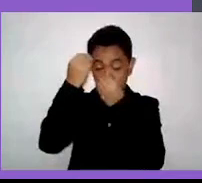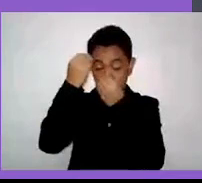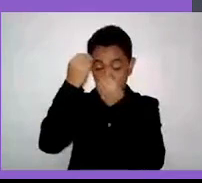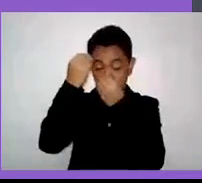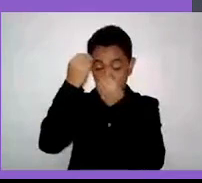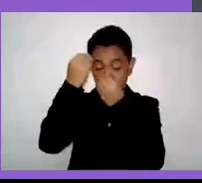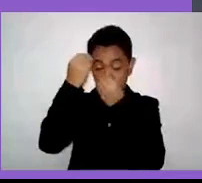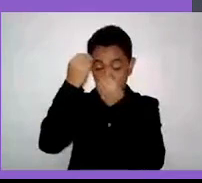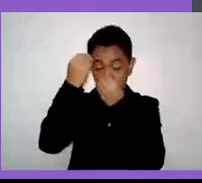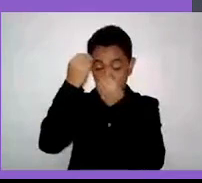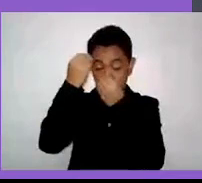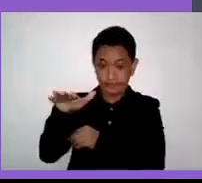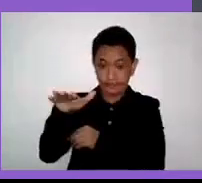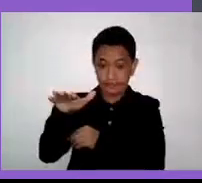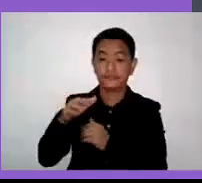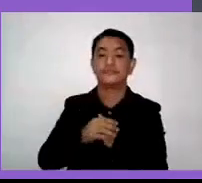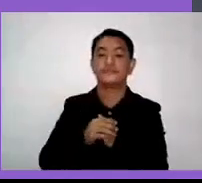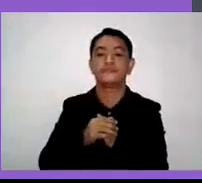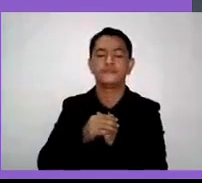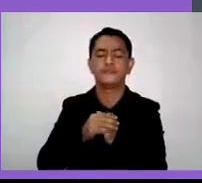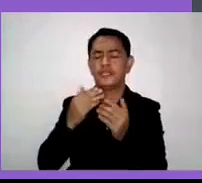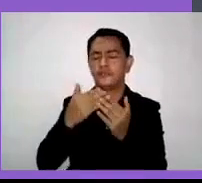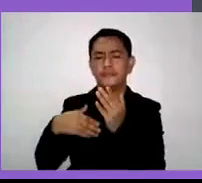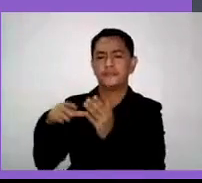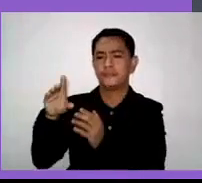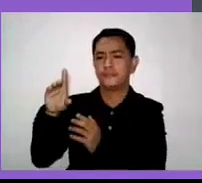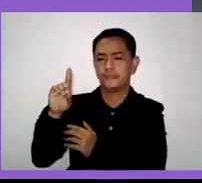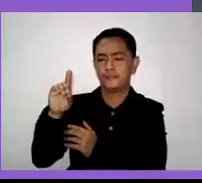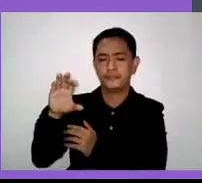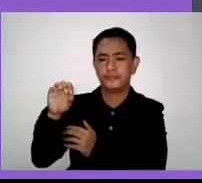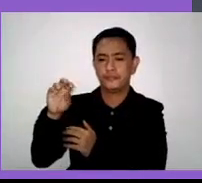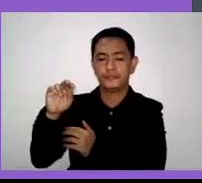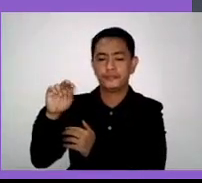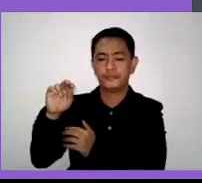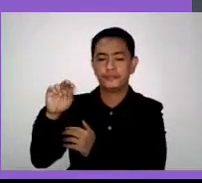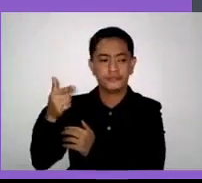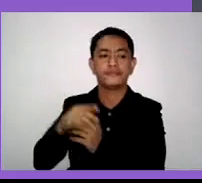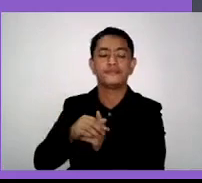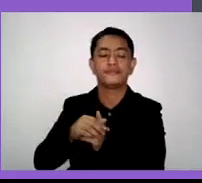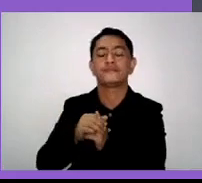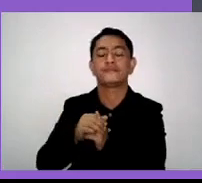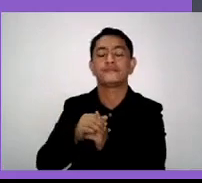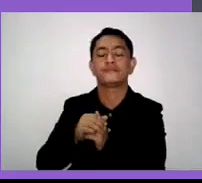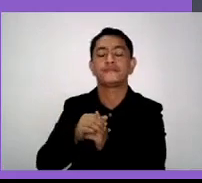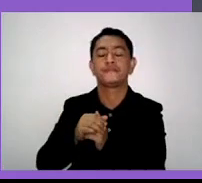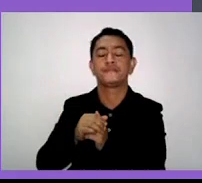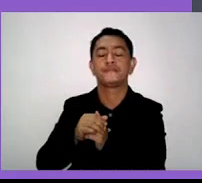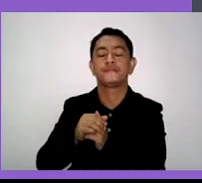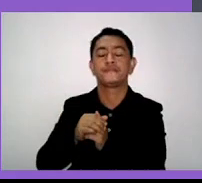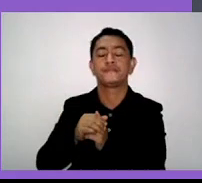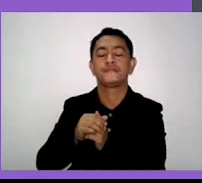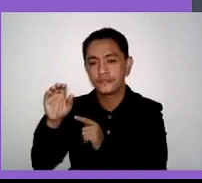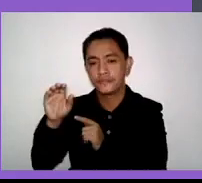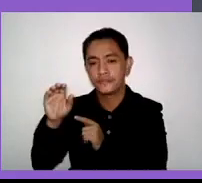Aside from decoding, another mechanical aspect of literacy is spelling. When we spell, we